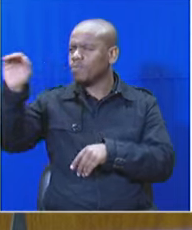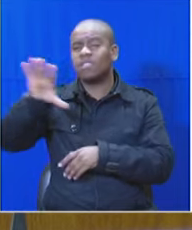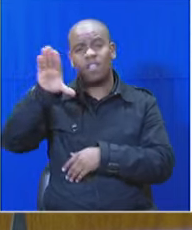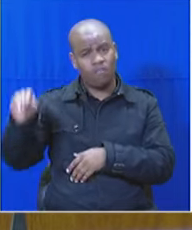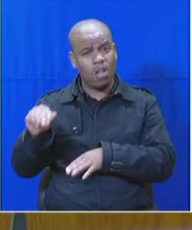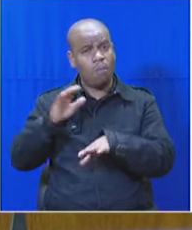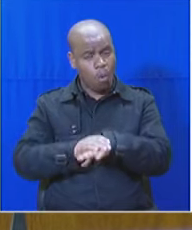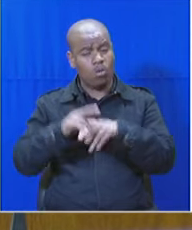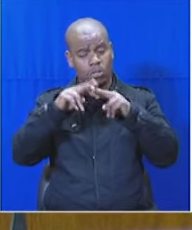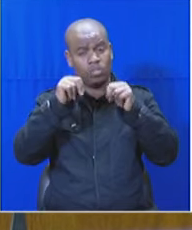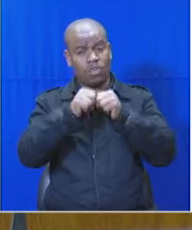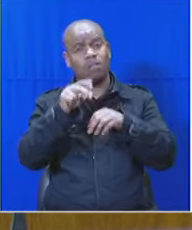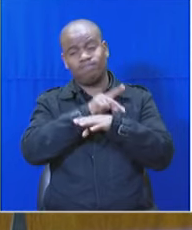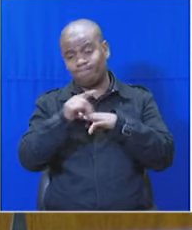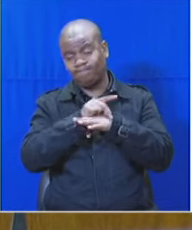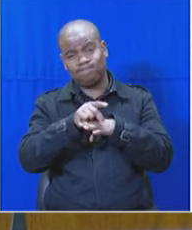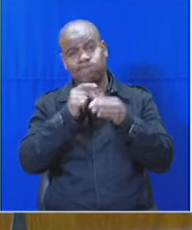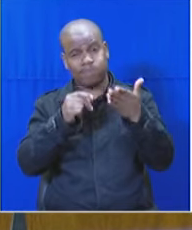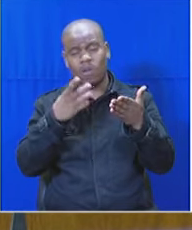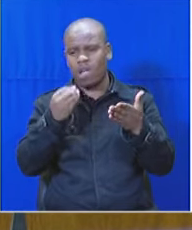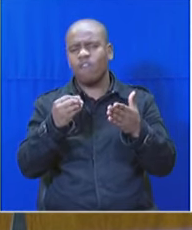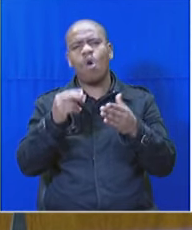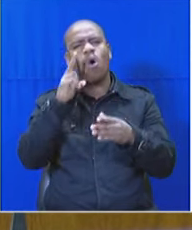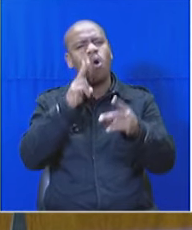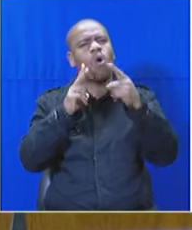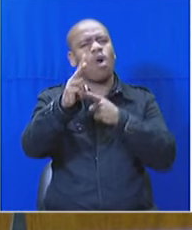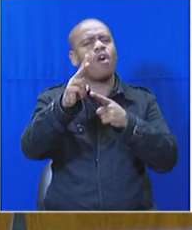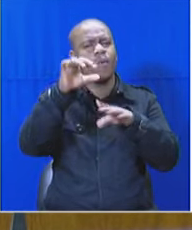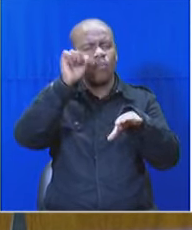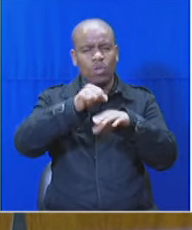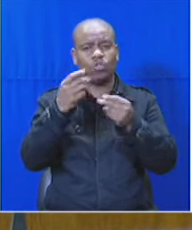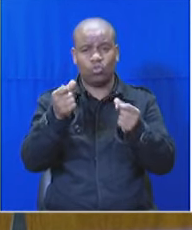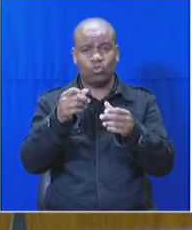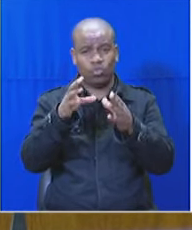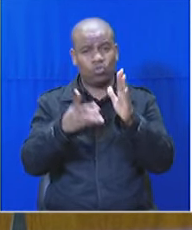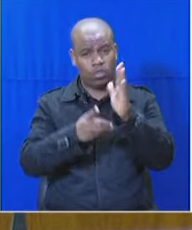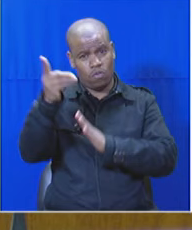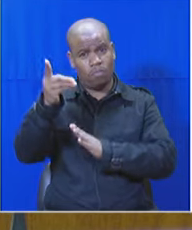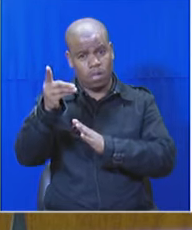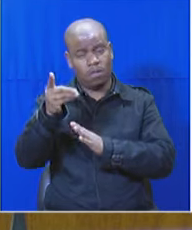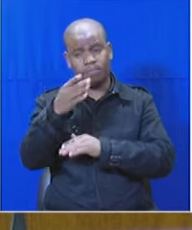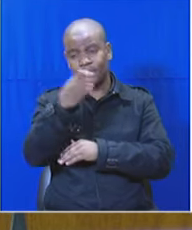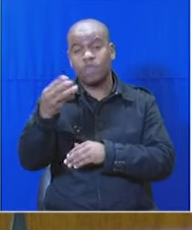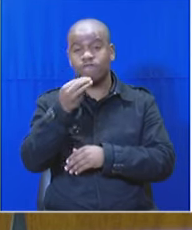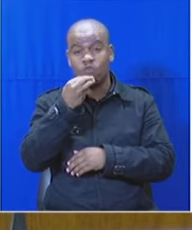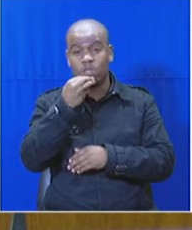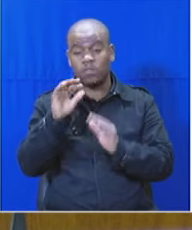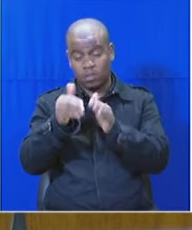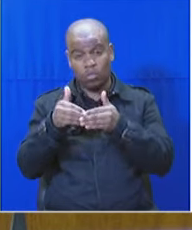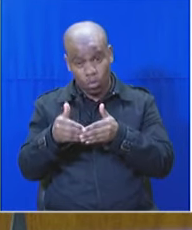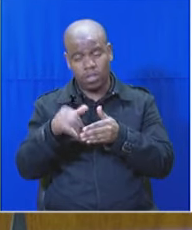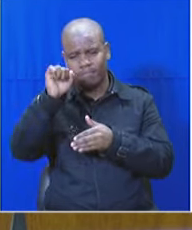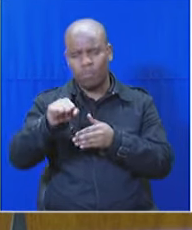The National Development Plan provides a long-term vision for accelerating development so that food security